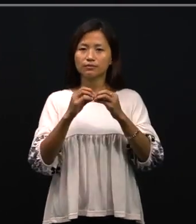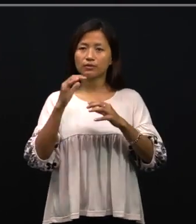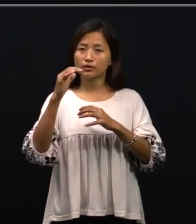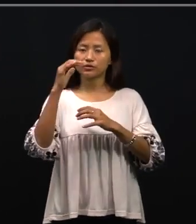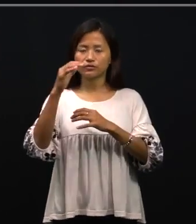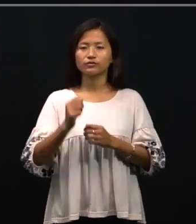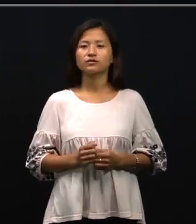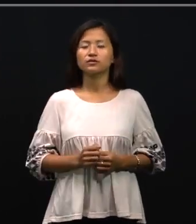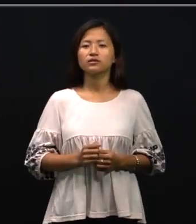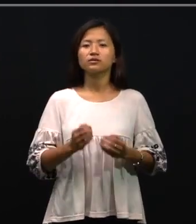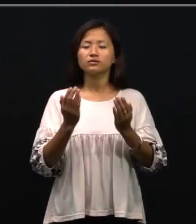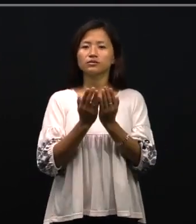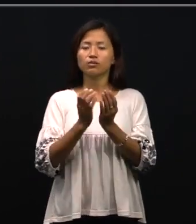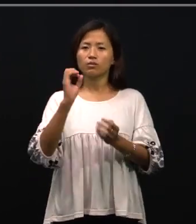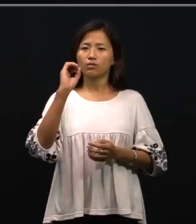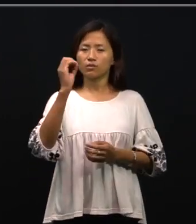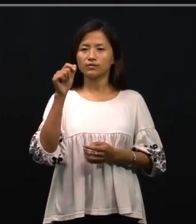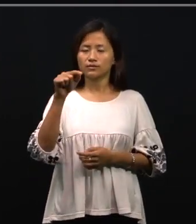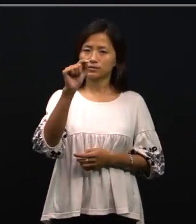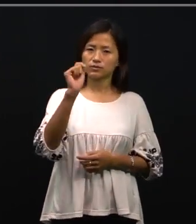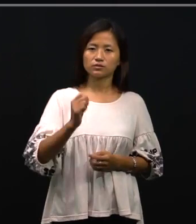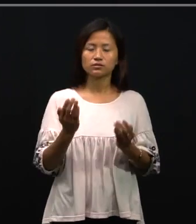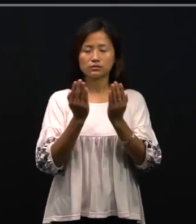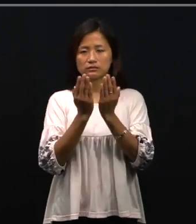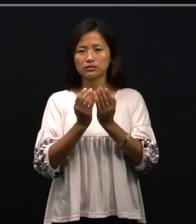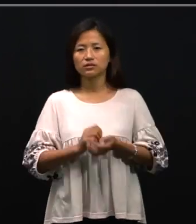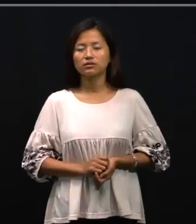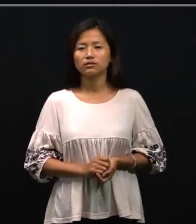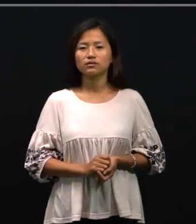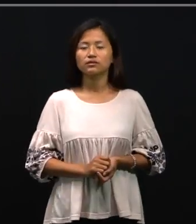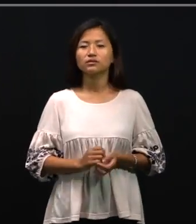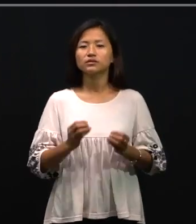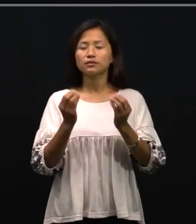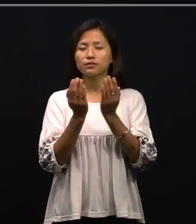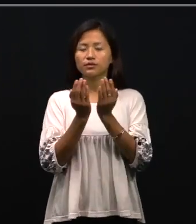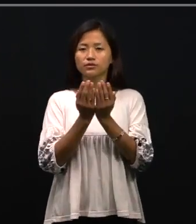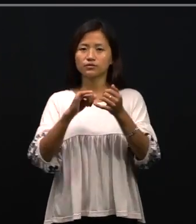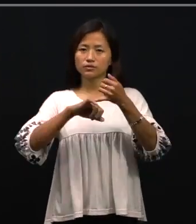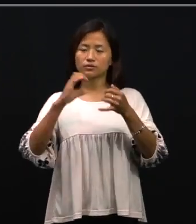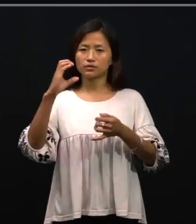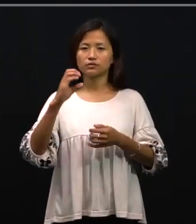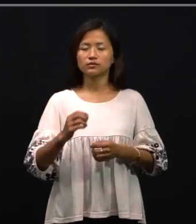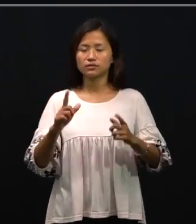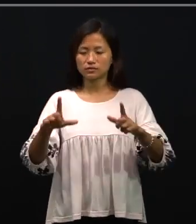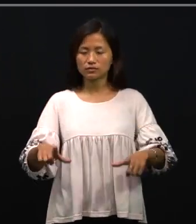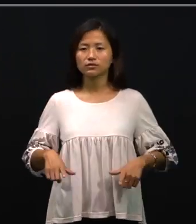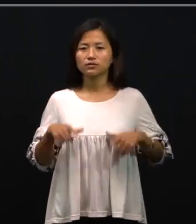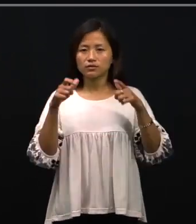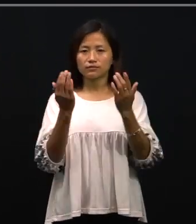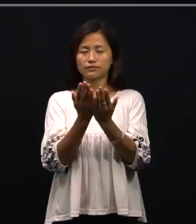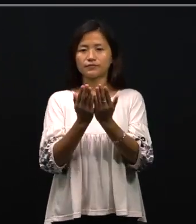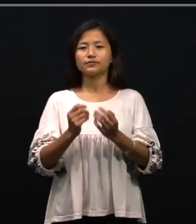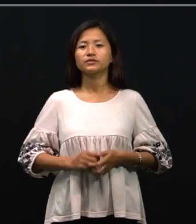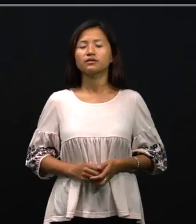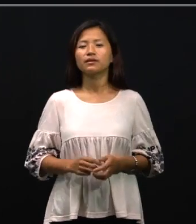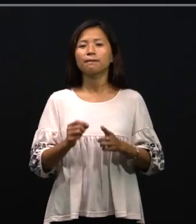deals with the study of living organisms, or which is the branch of science which deals with the study of life. And primarily